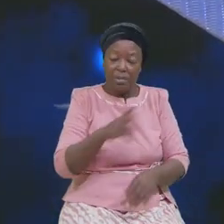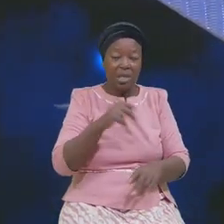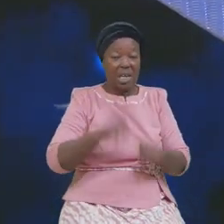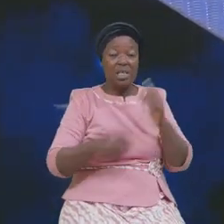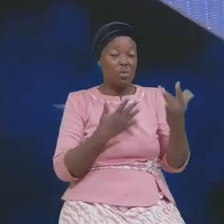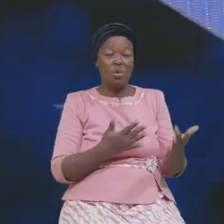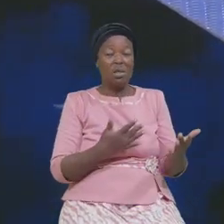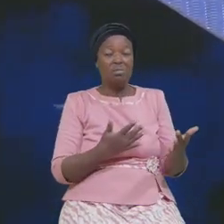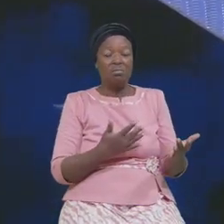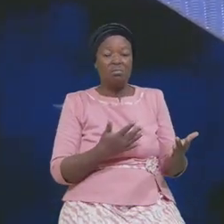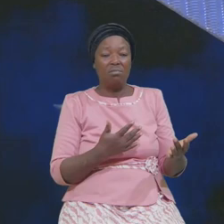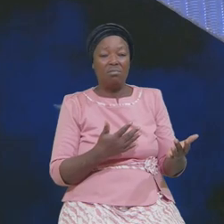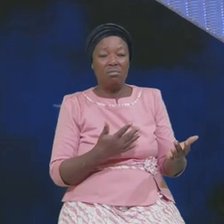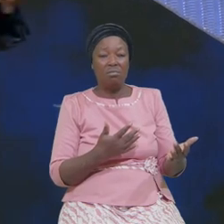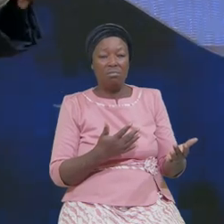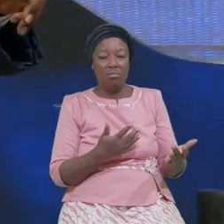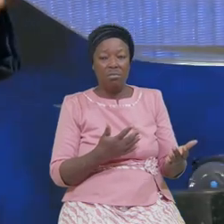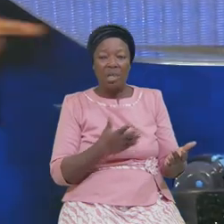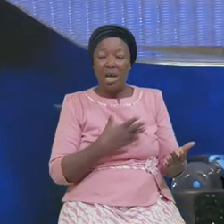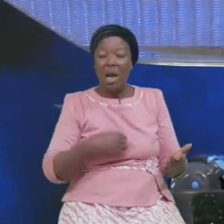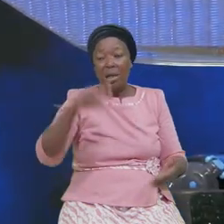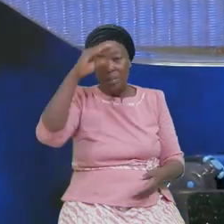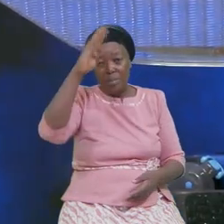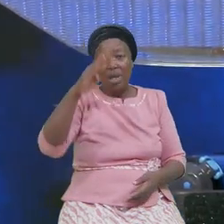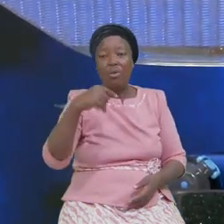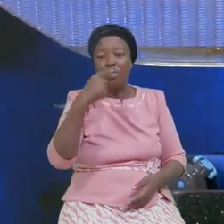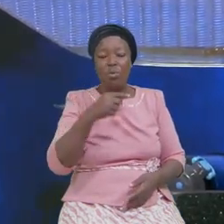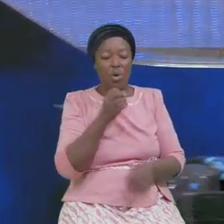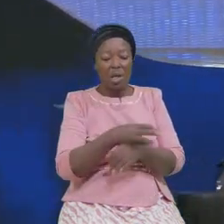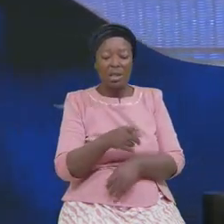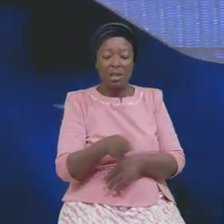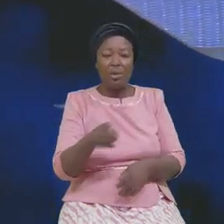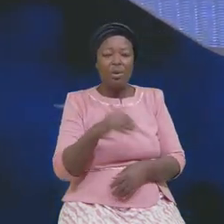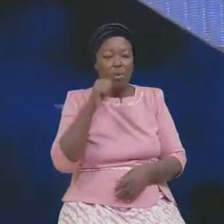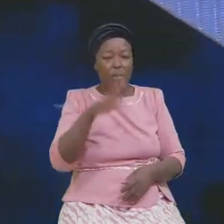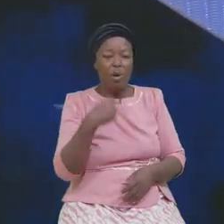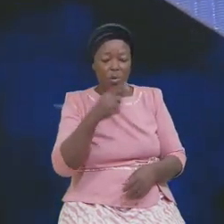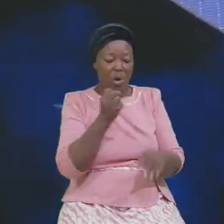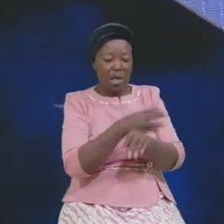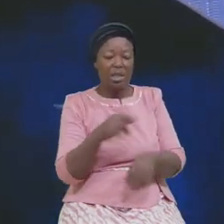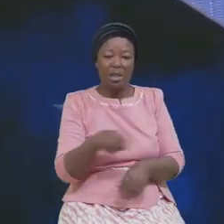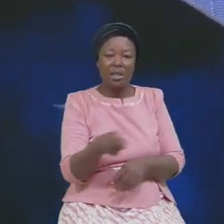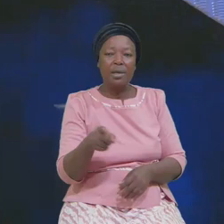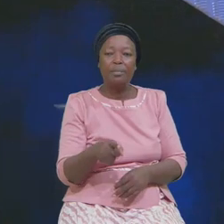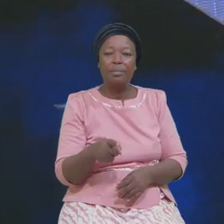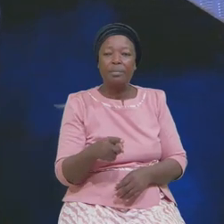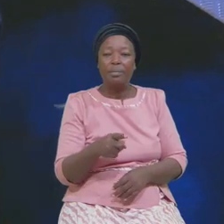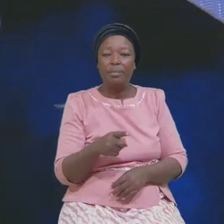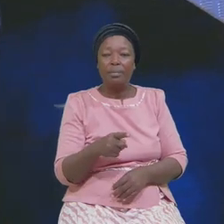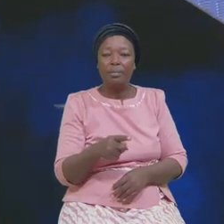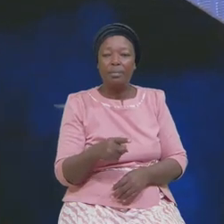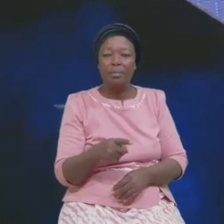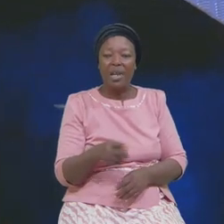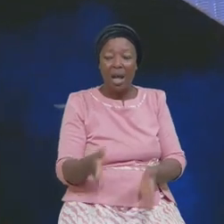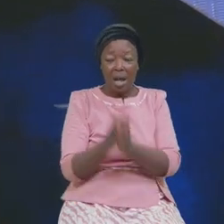wait. And men who counsel them, women who counsel them, ask